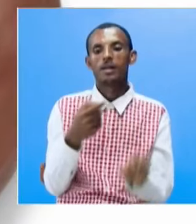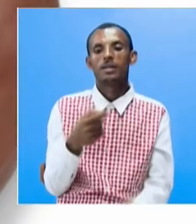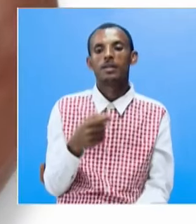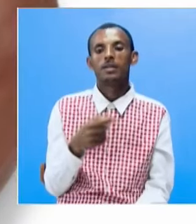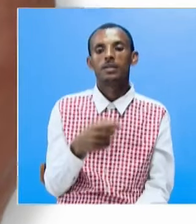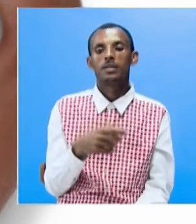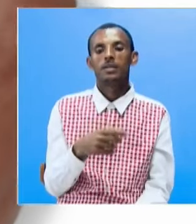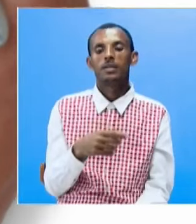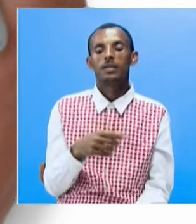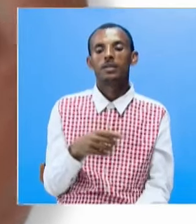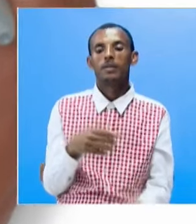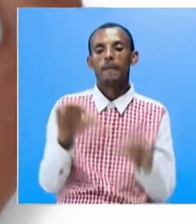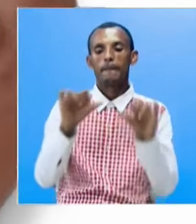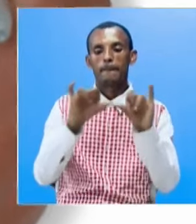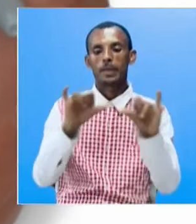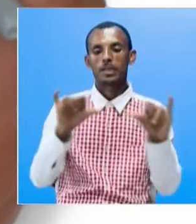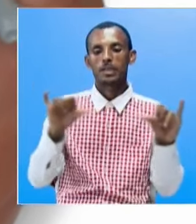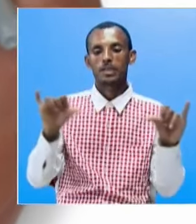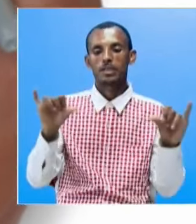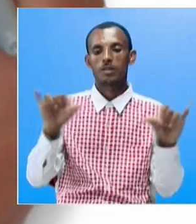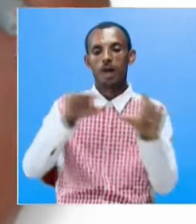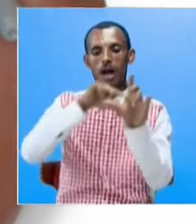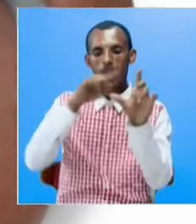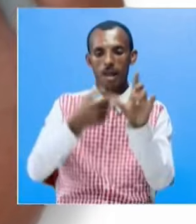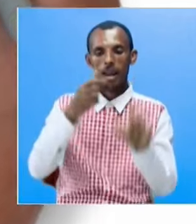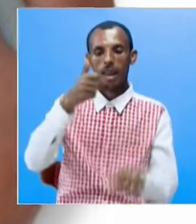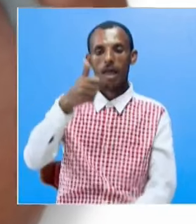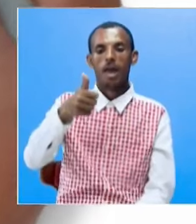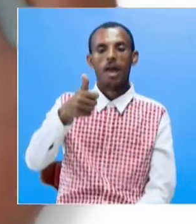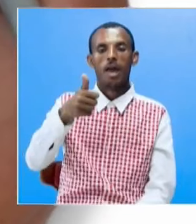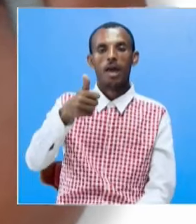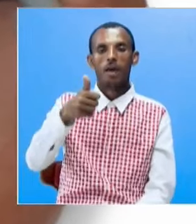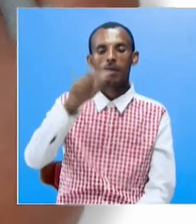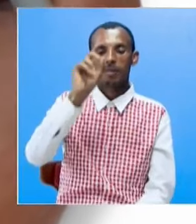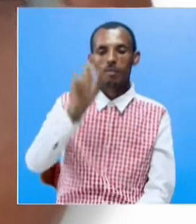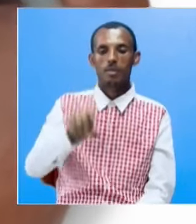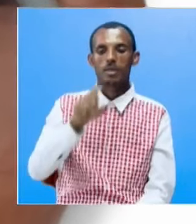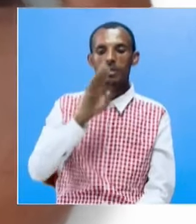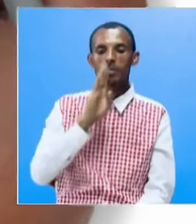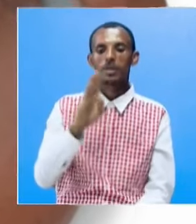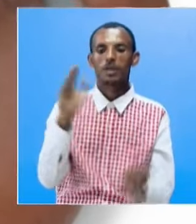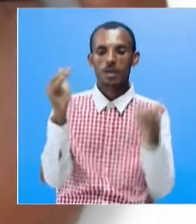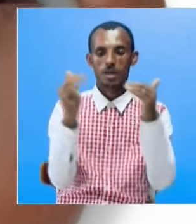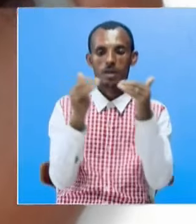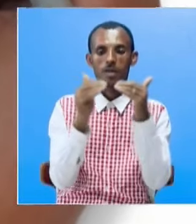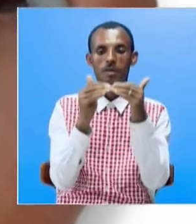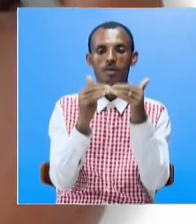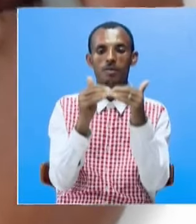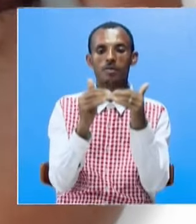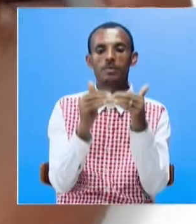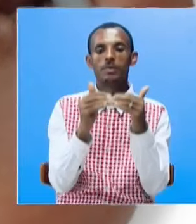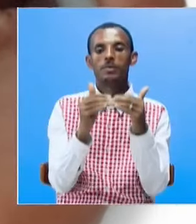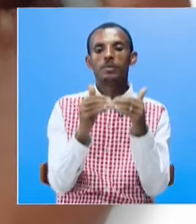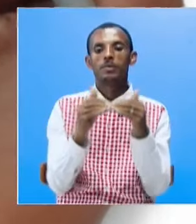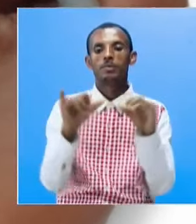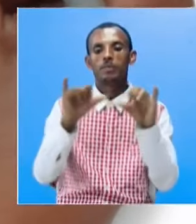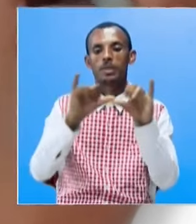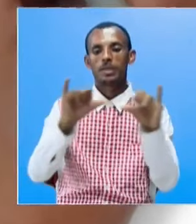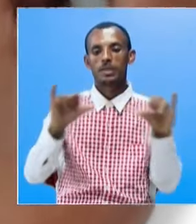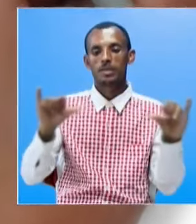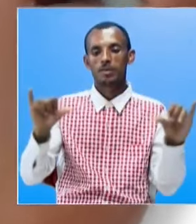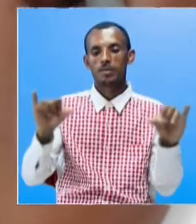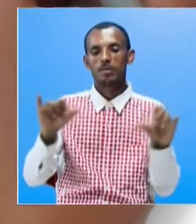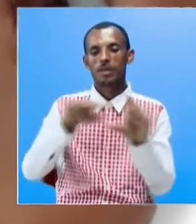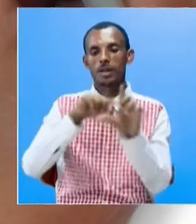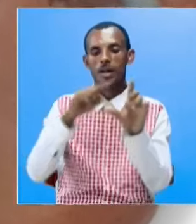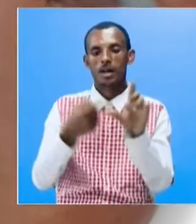measure of angle A must be congruent to angle A must be congruent